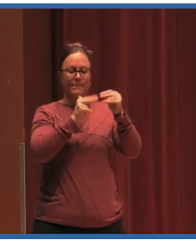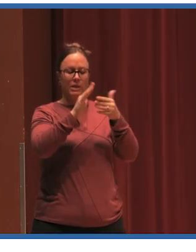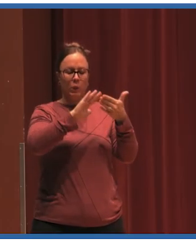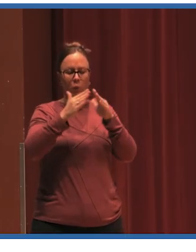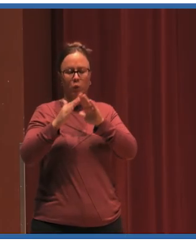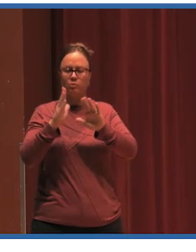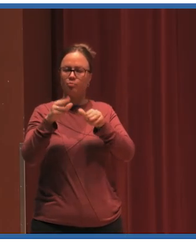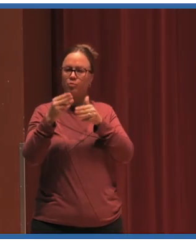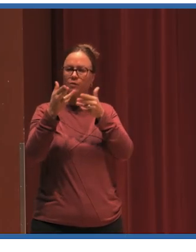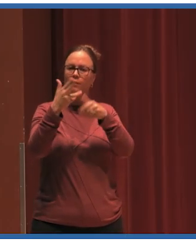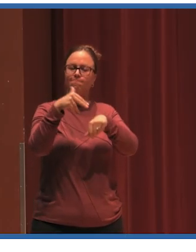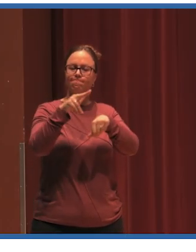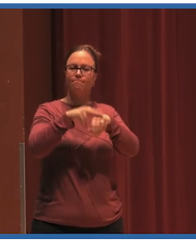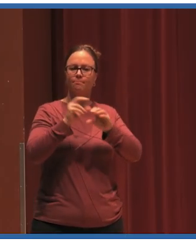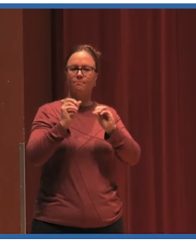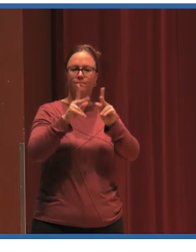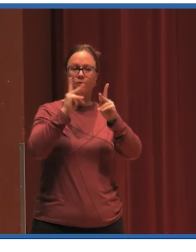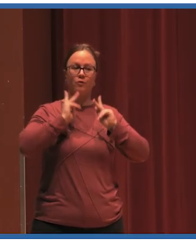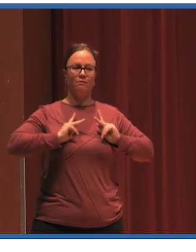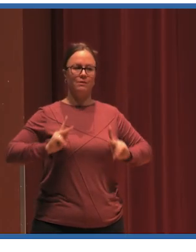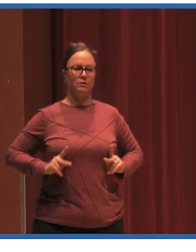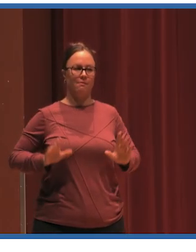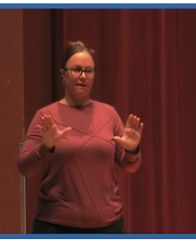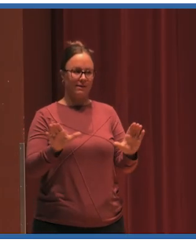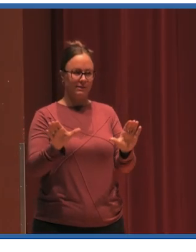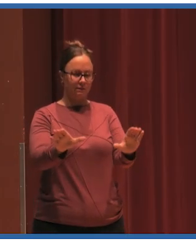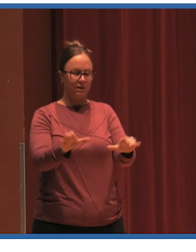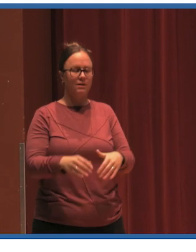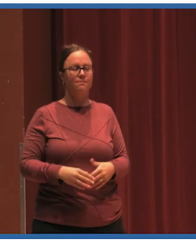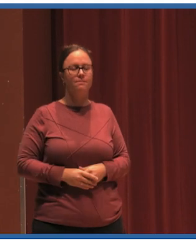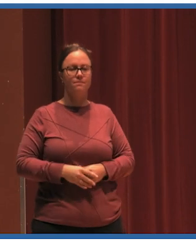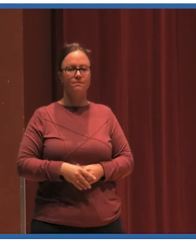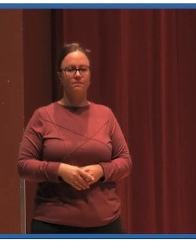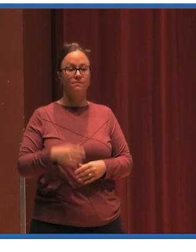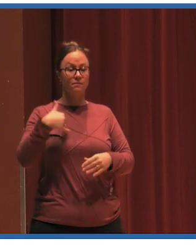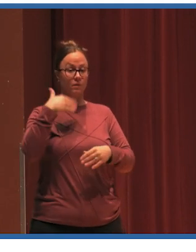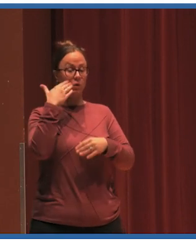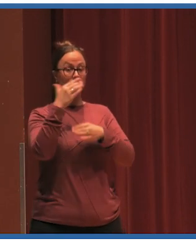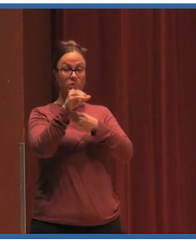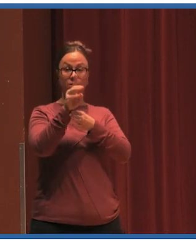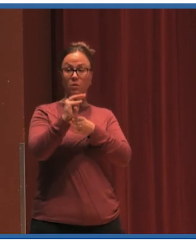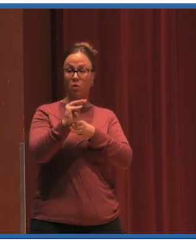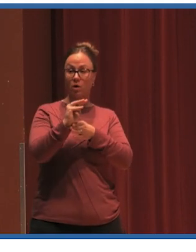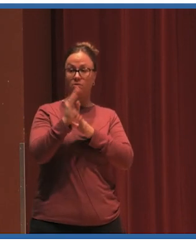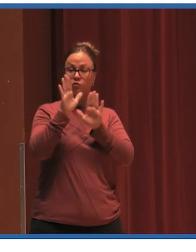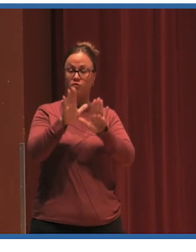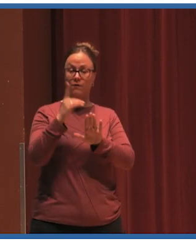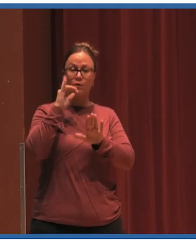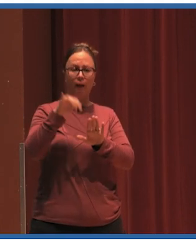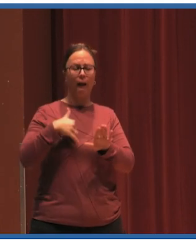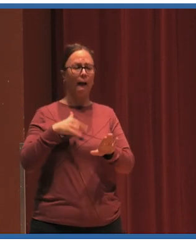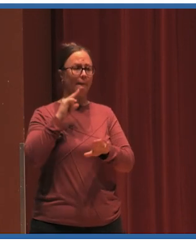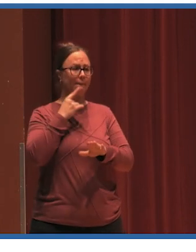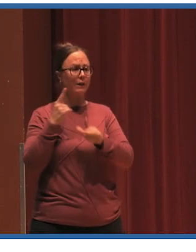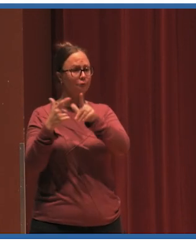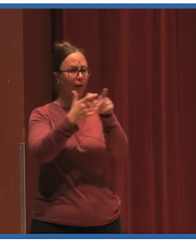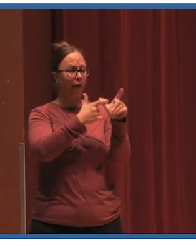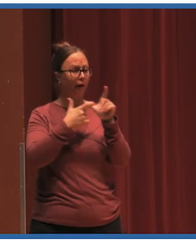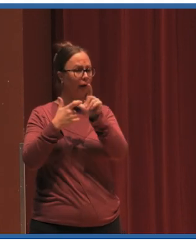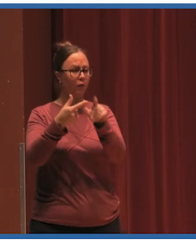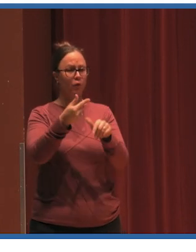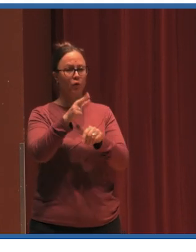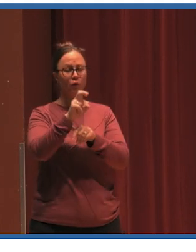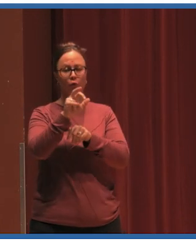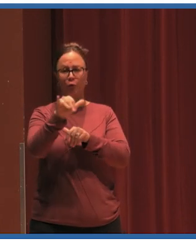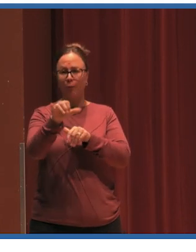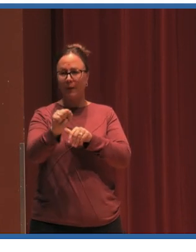natural opportunity for physical activity, which I know Des Moines was great for. I miss running around Grays Lake with my Wellmark